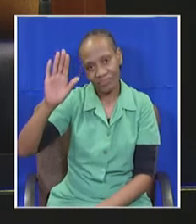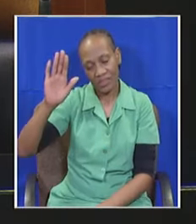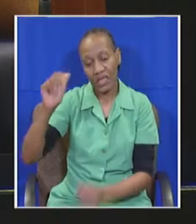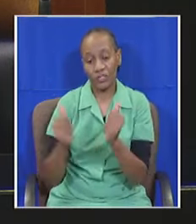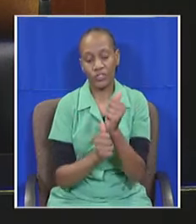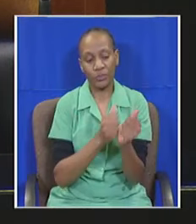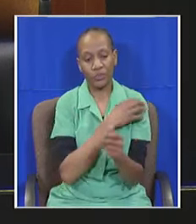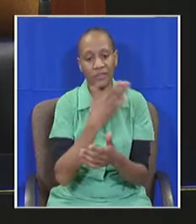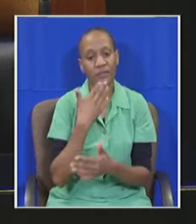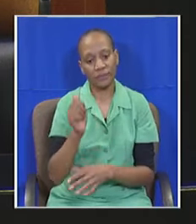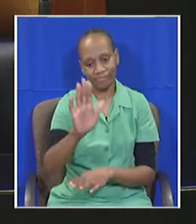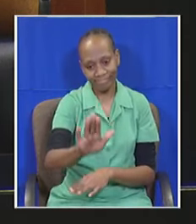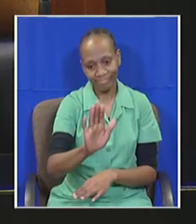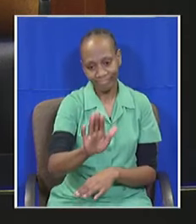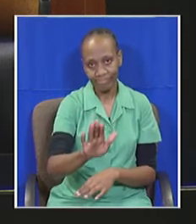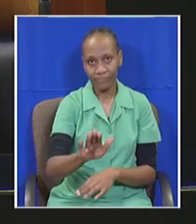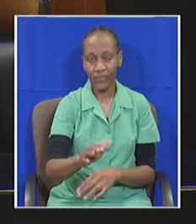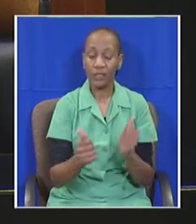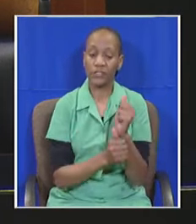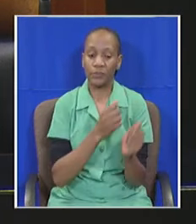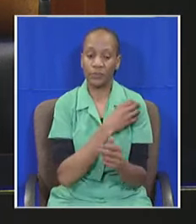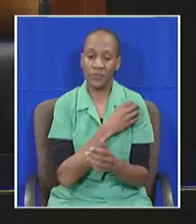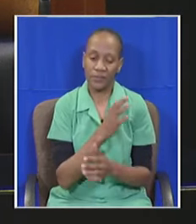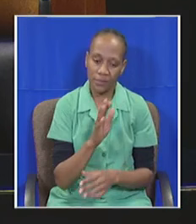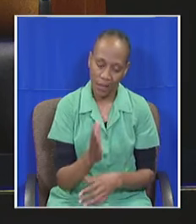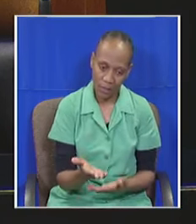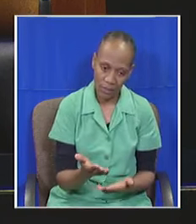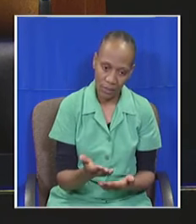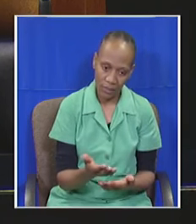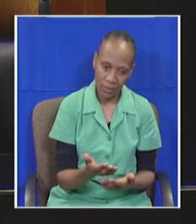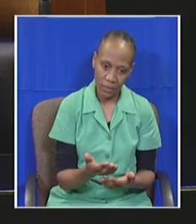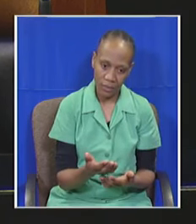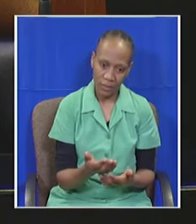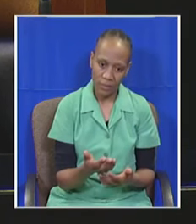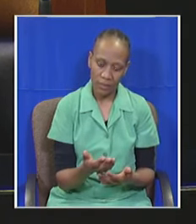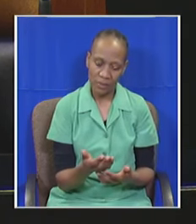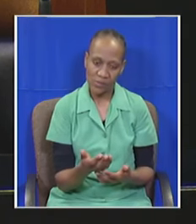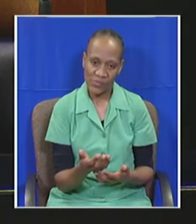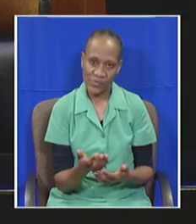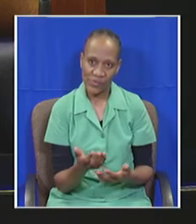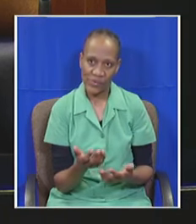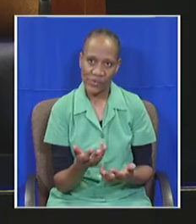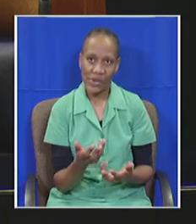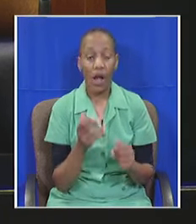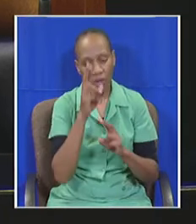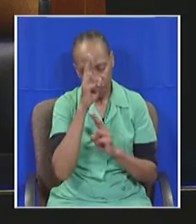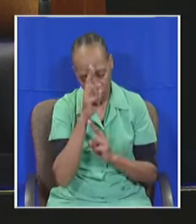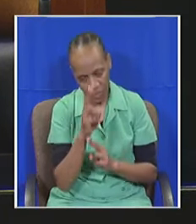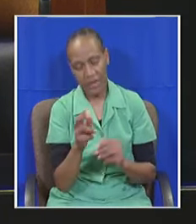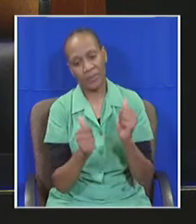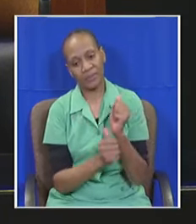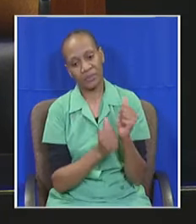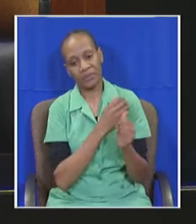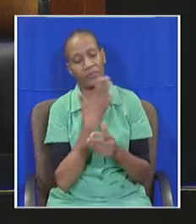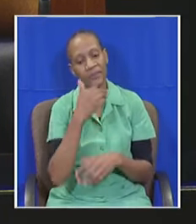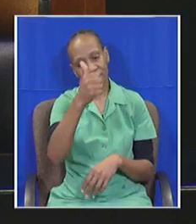rubbish that history, is actually blasphemous. And you and Honorable Botwa need to be taught history ABC. Honorable Deputy Minister, will you just